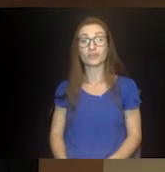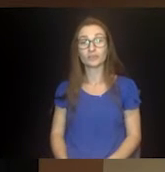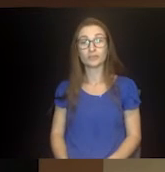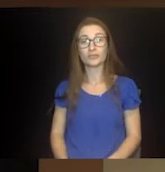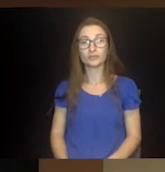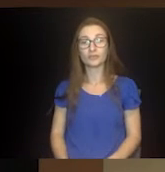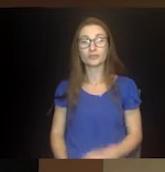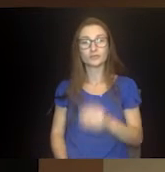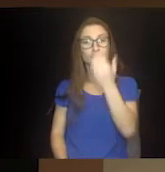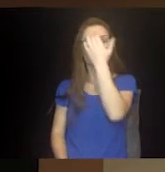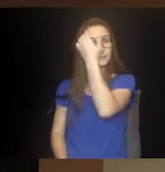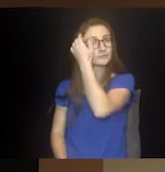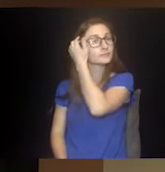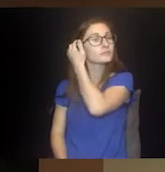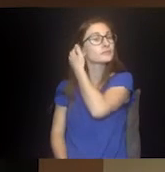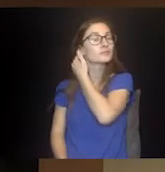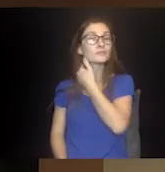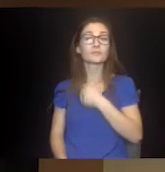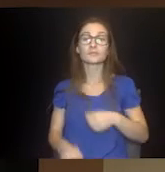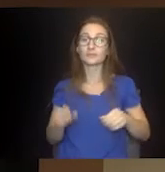want it. So.